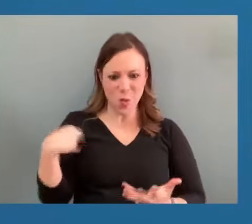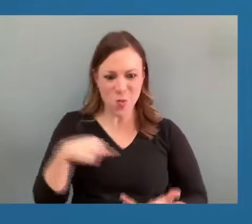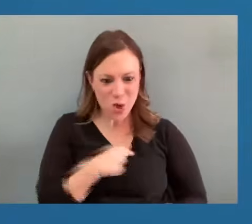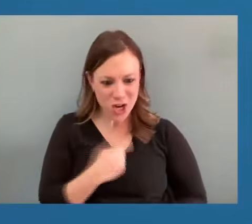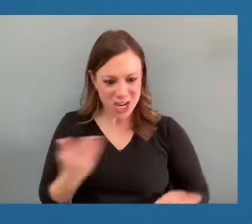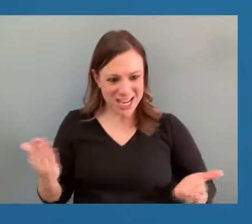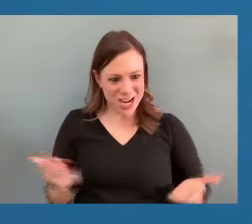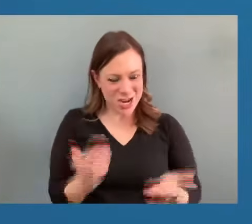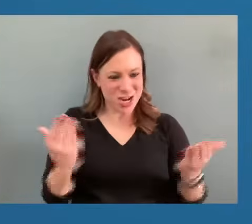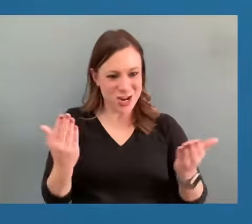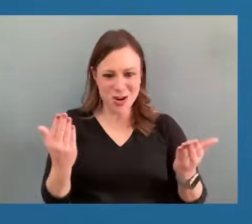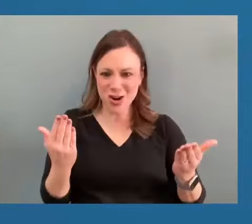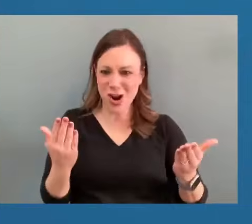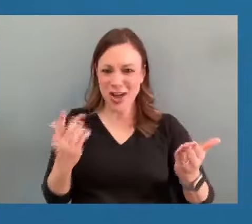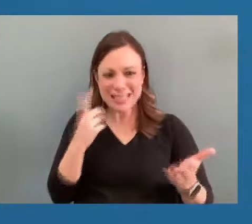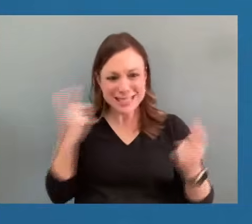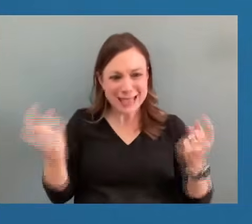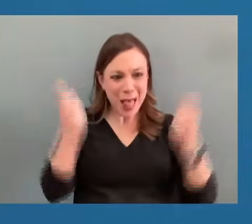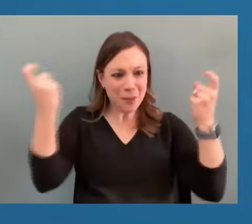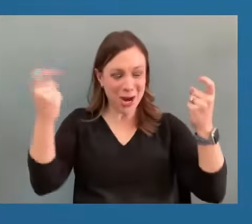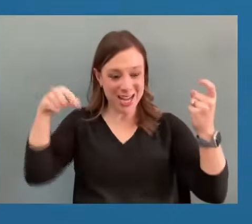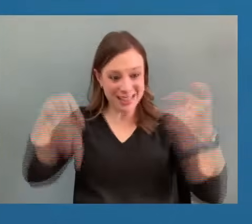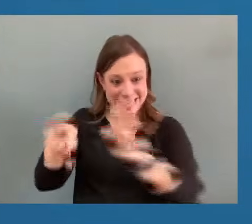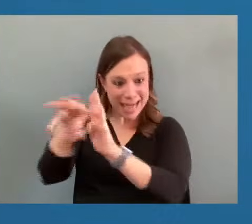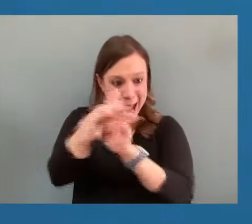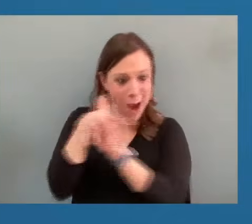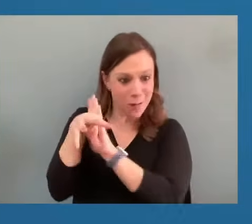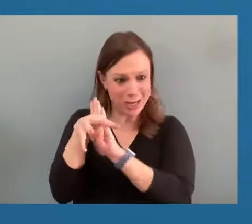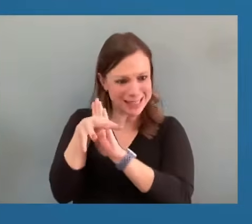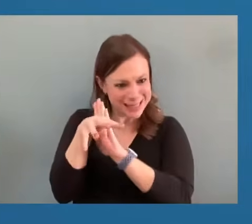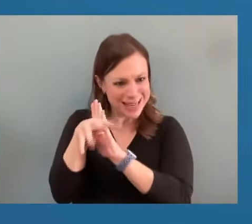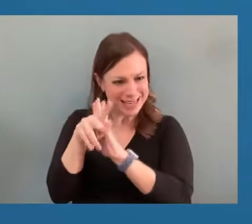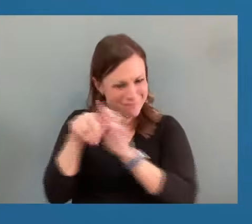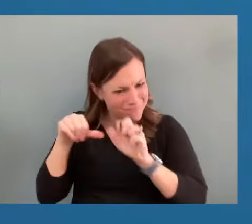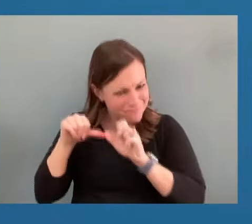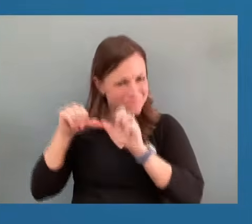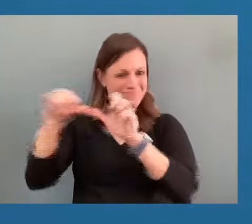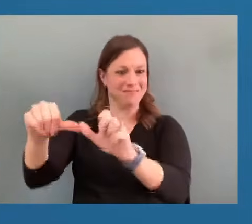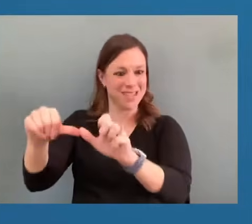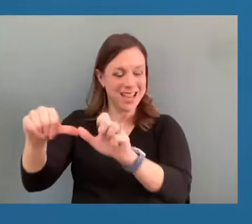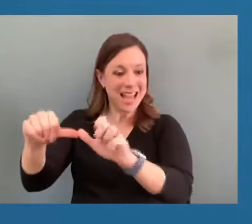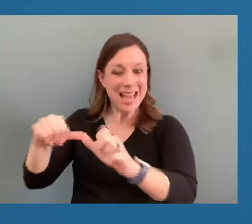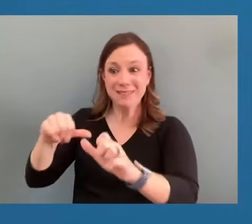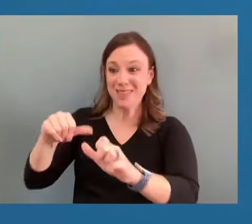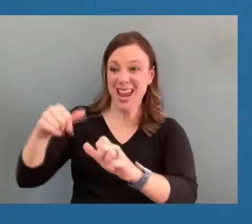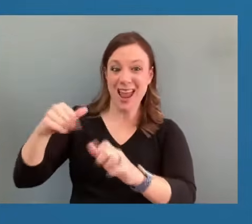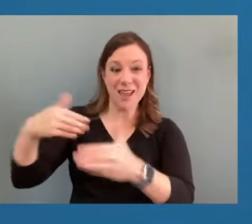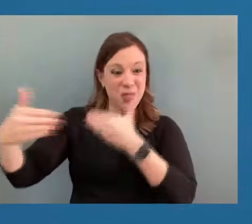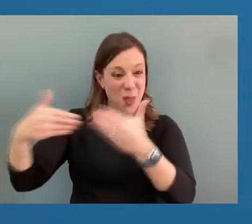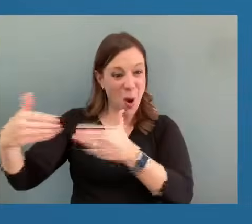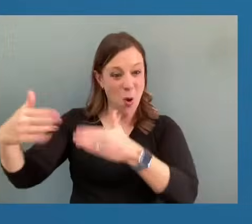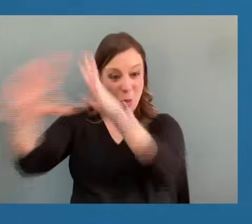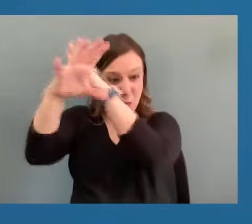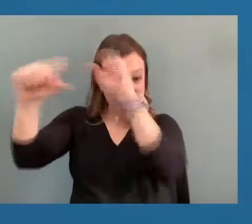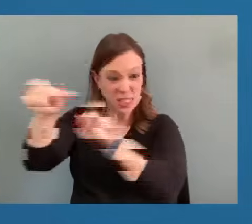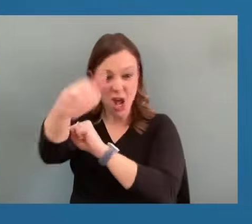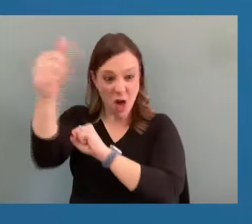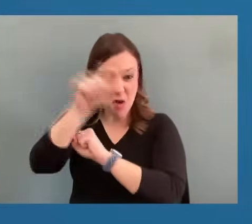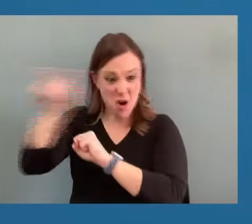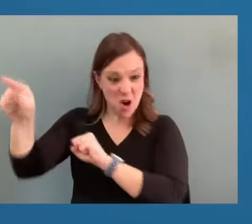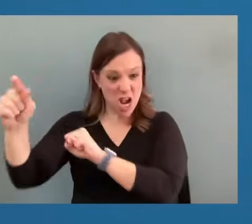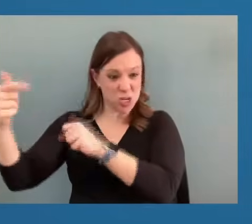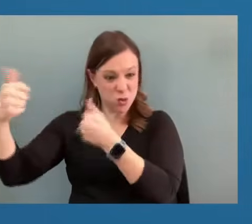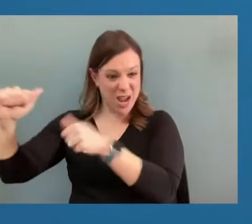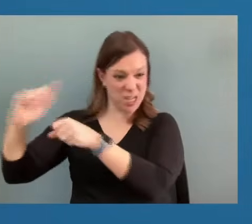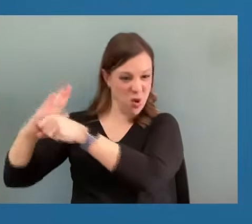staying on, thanks to the governor's commitment despite tremendous pressure, we also celebrate what this has meant for